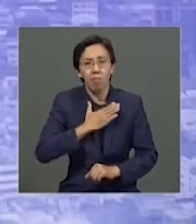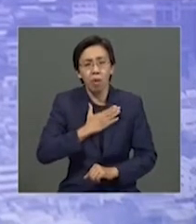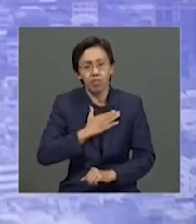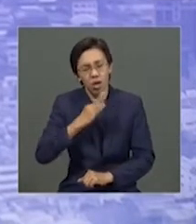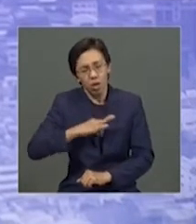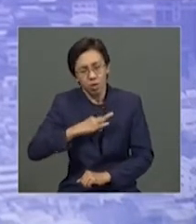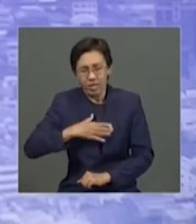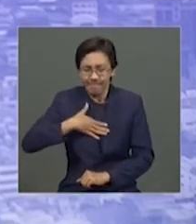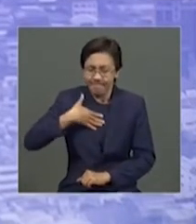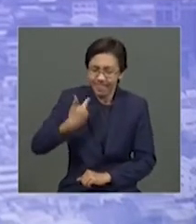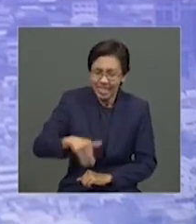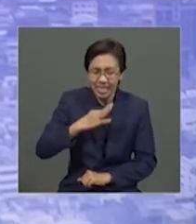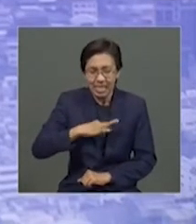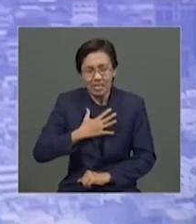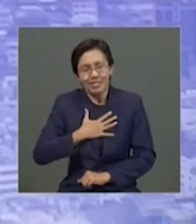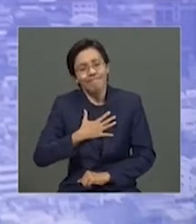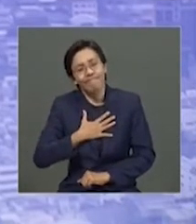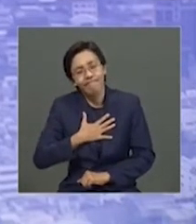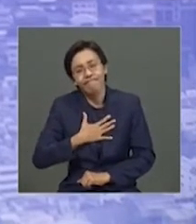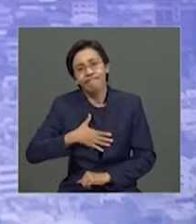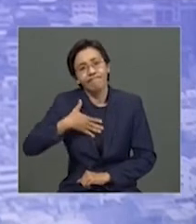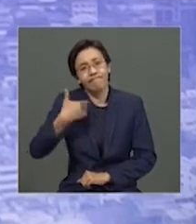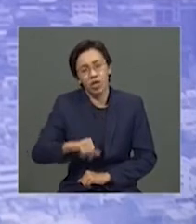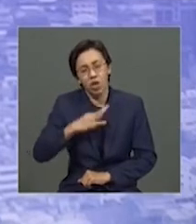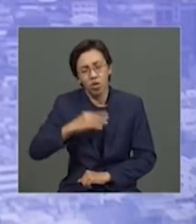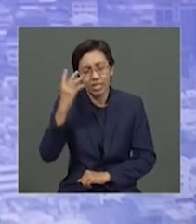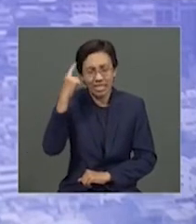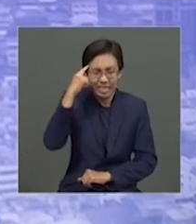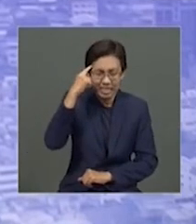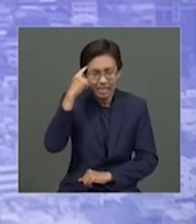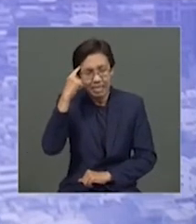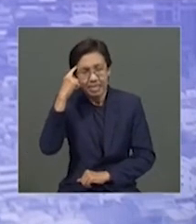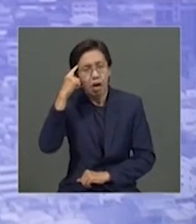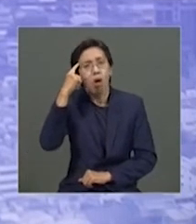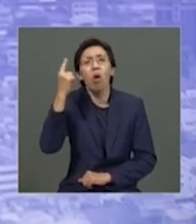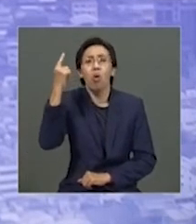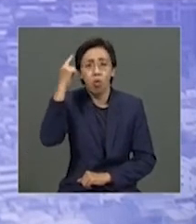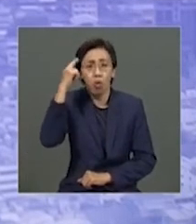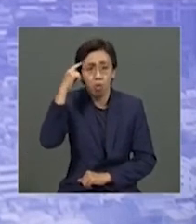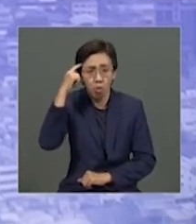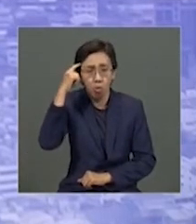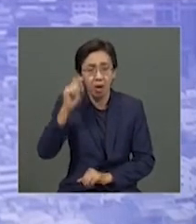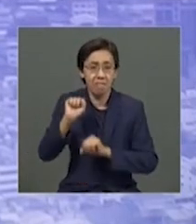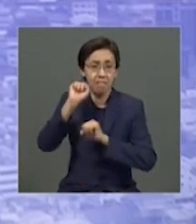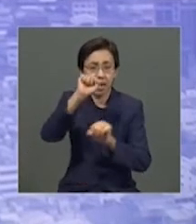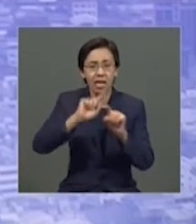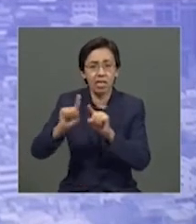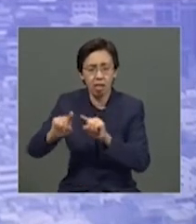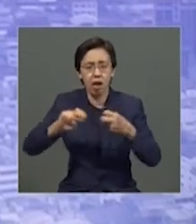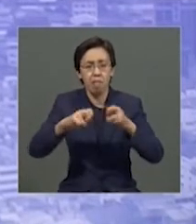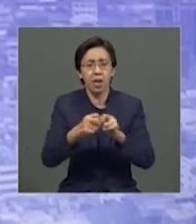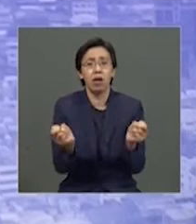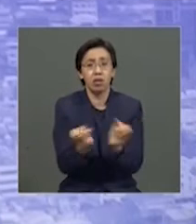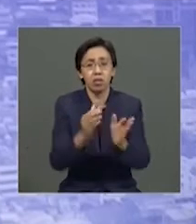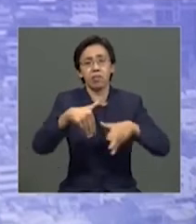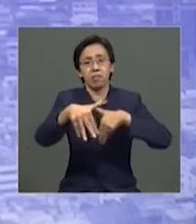It's not a time to do in such a way. You can answer a question with a very informative answer that